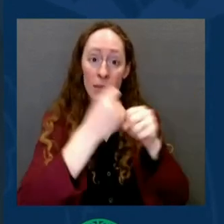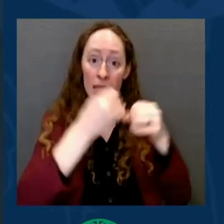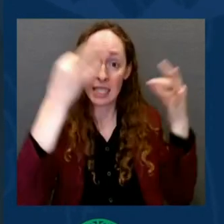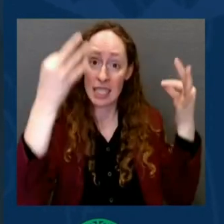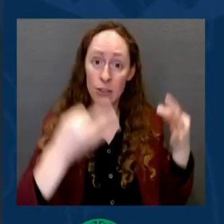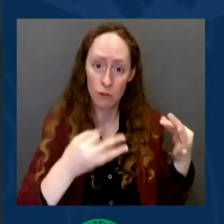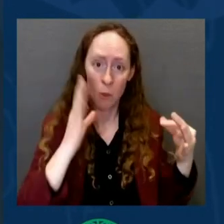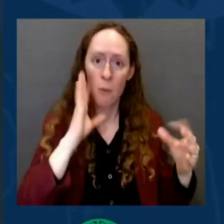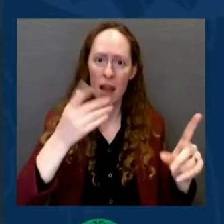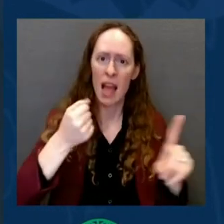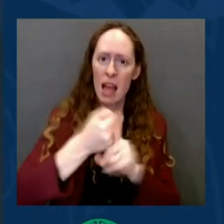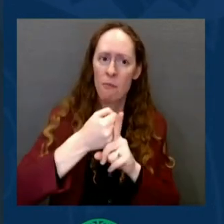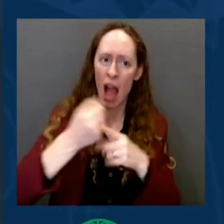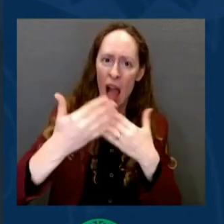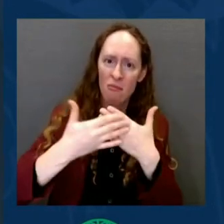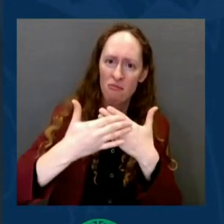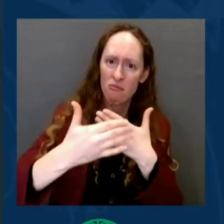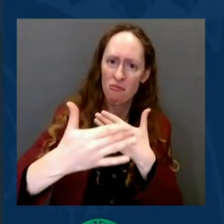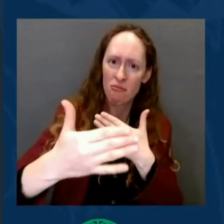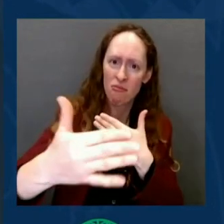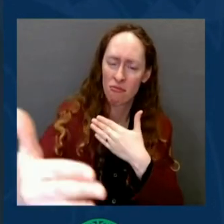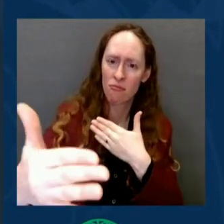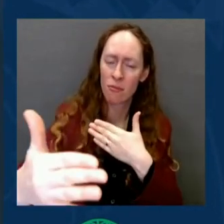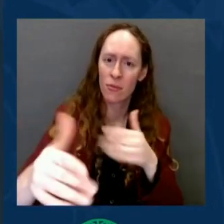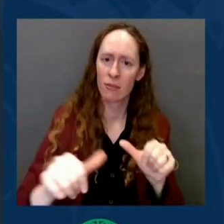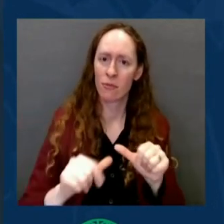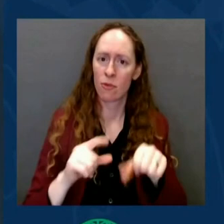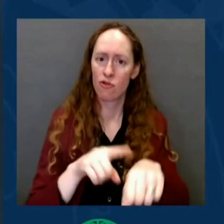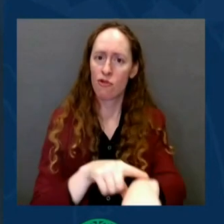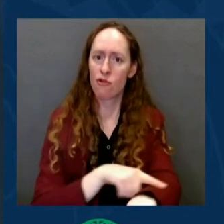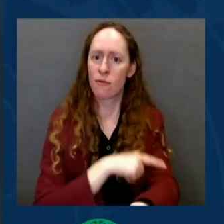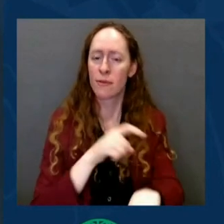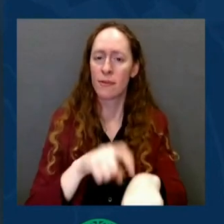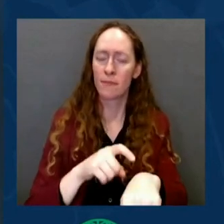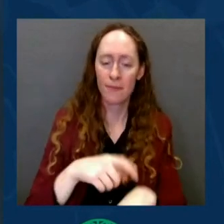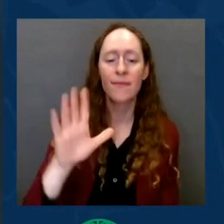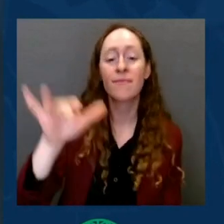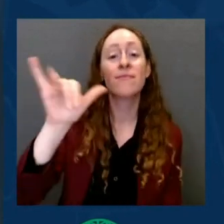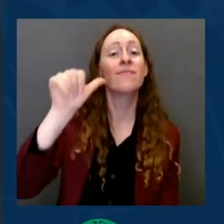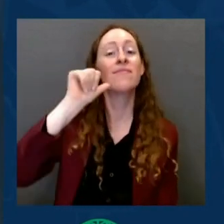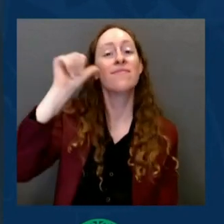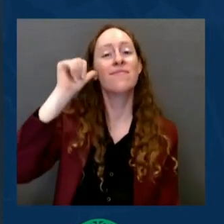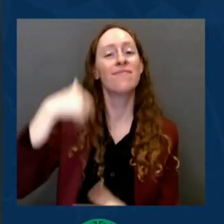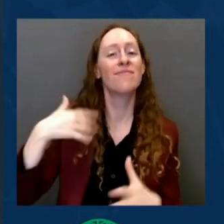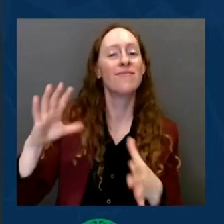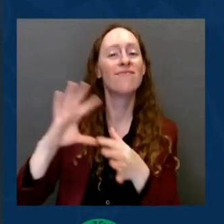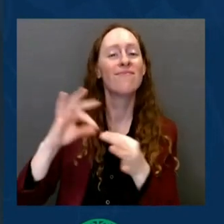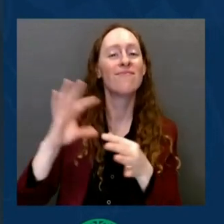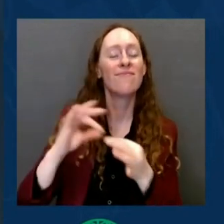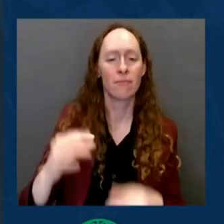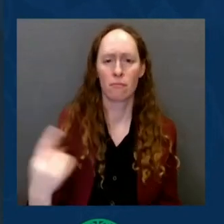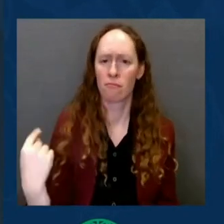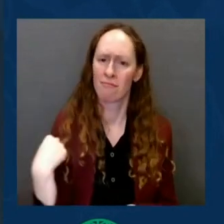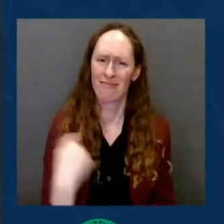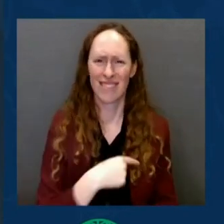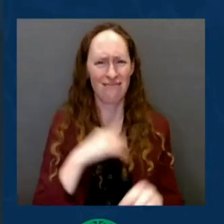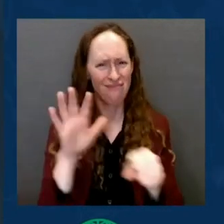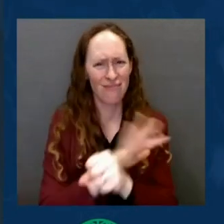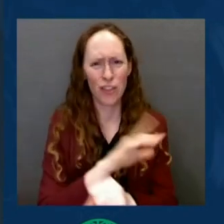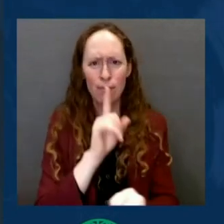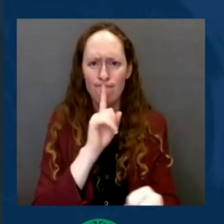is all in on Africa and all in with Africa. African voices, African